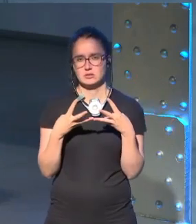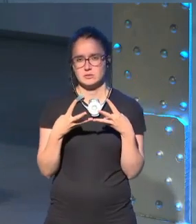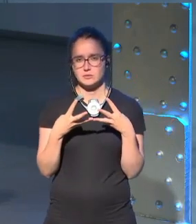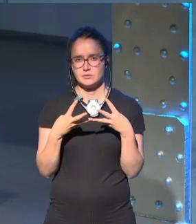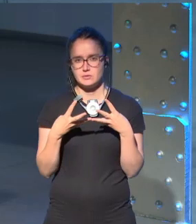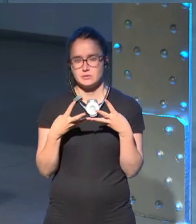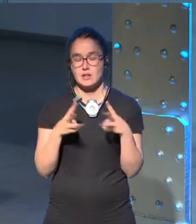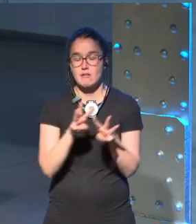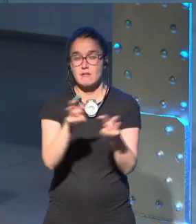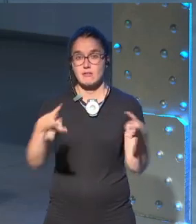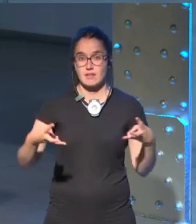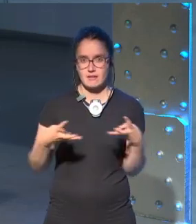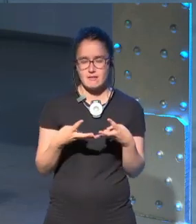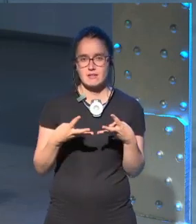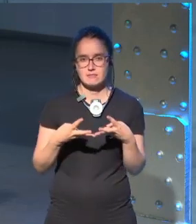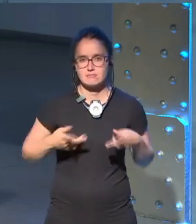The internet has allowed